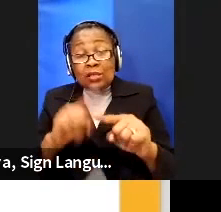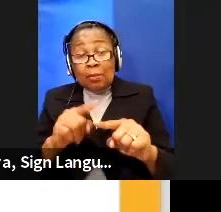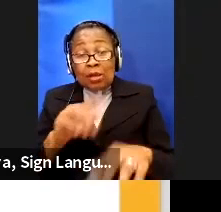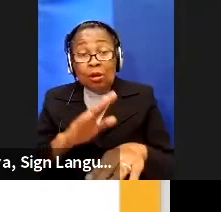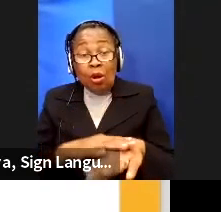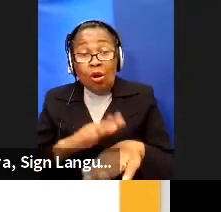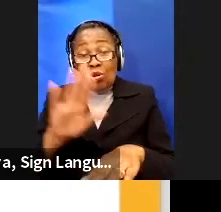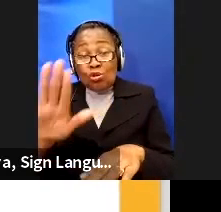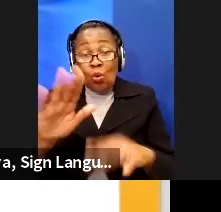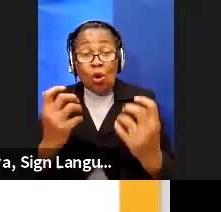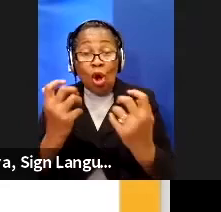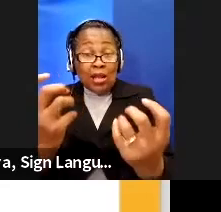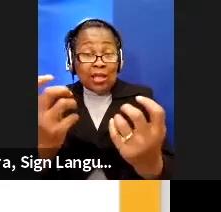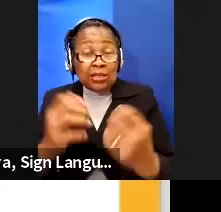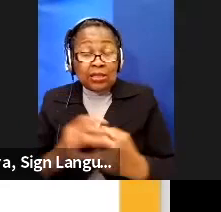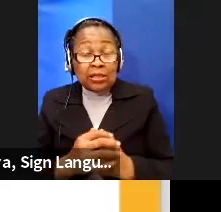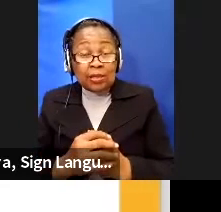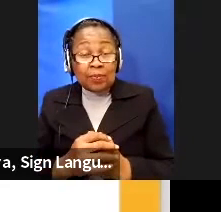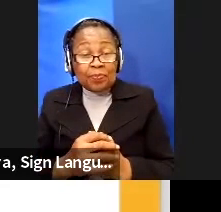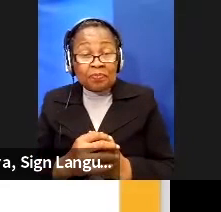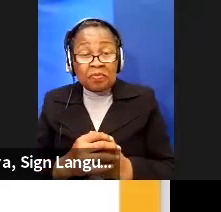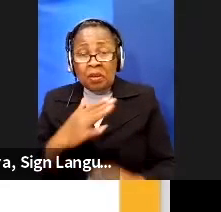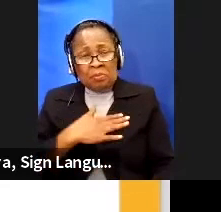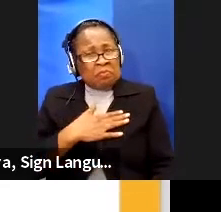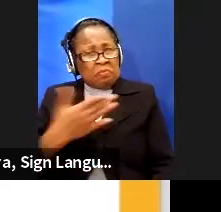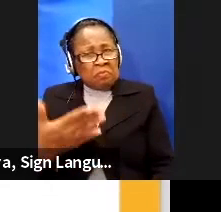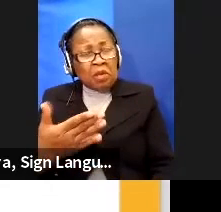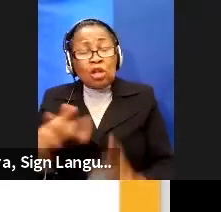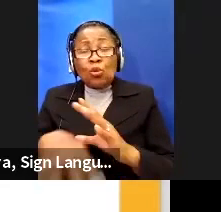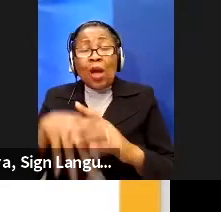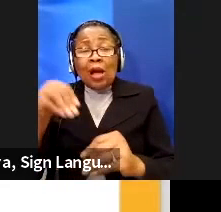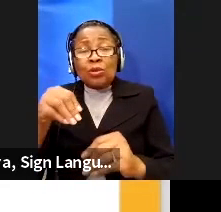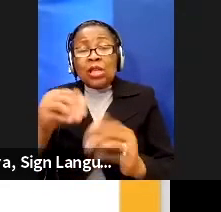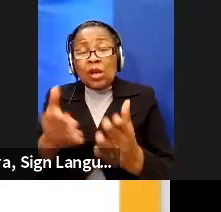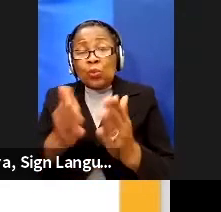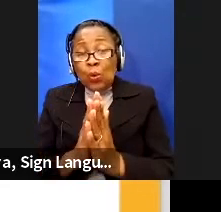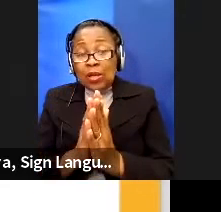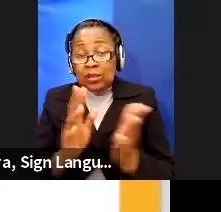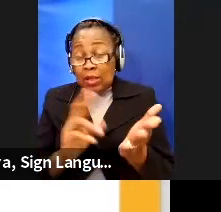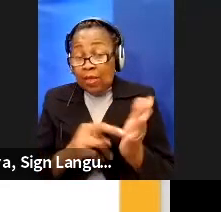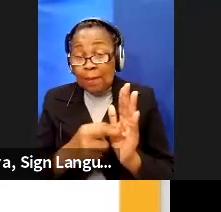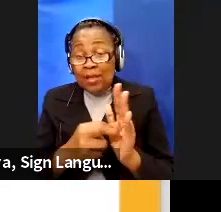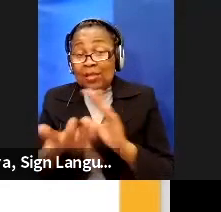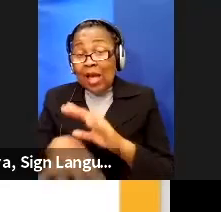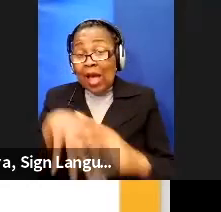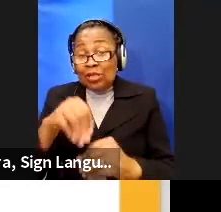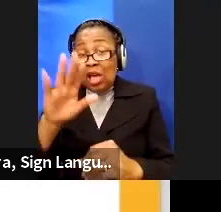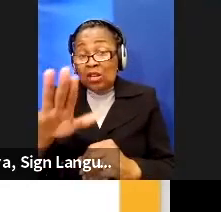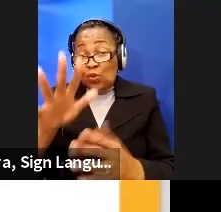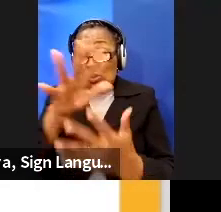audience is. Be open to outside requests. Outside requests means outside of your scheduled